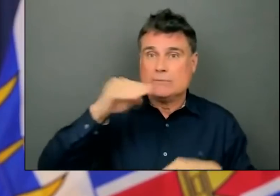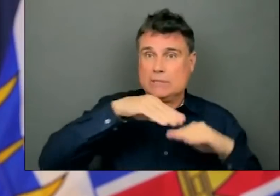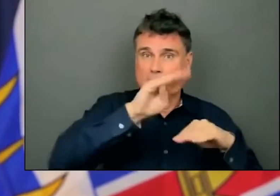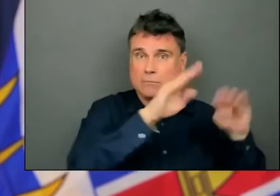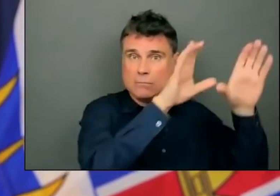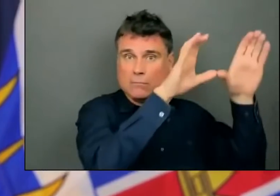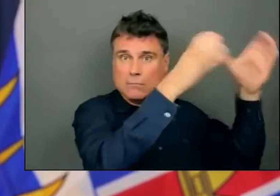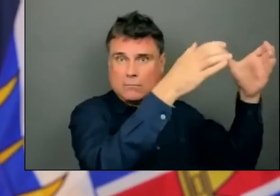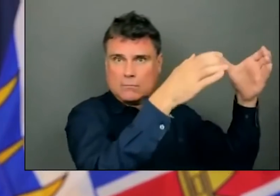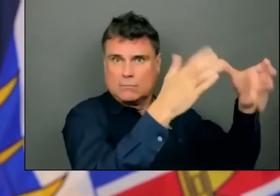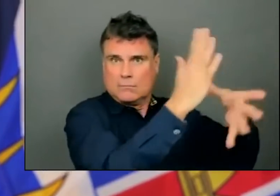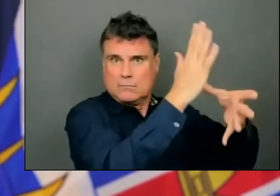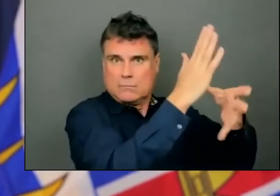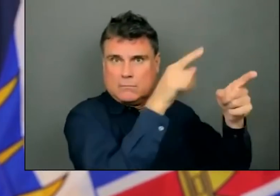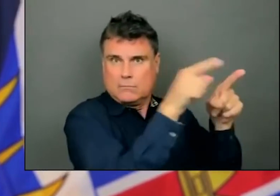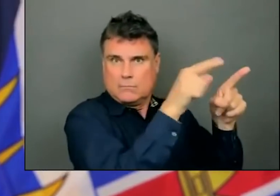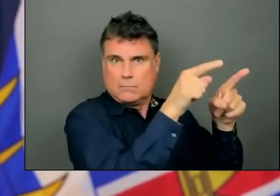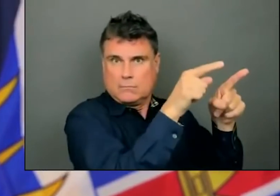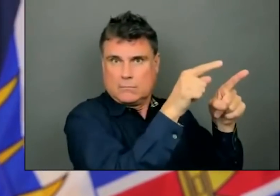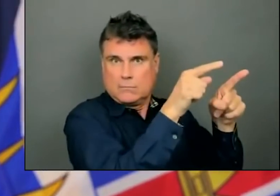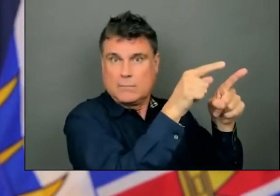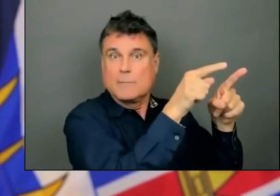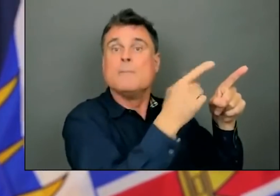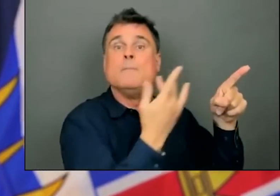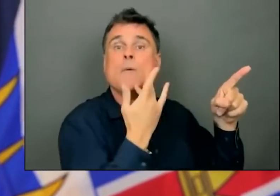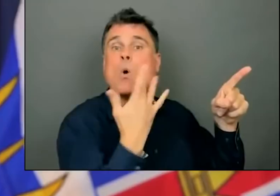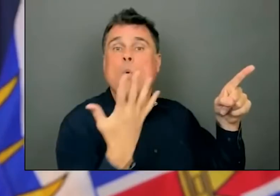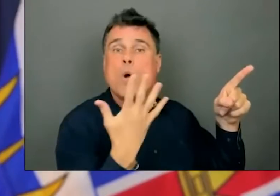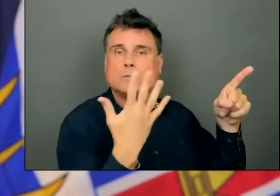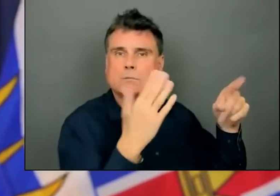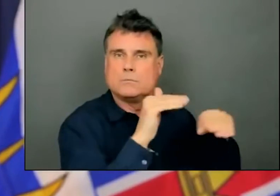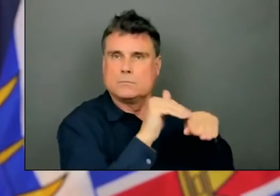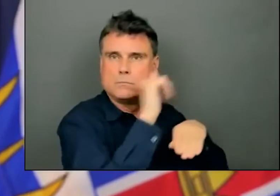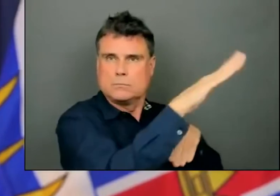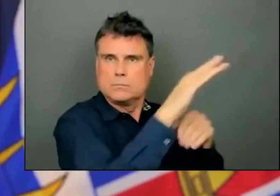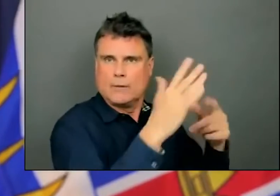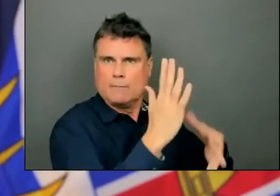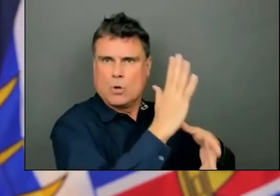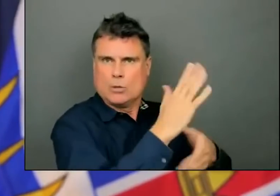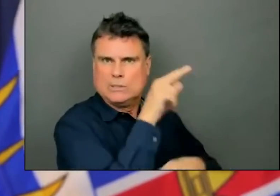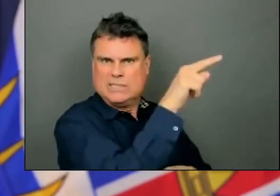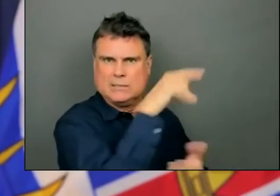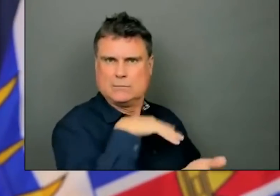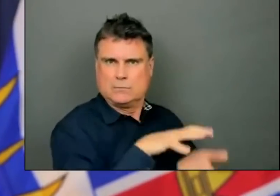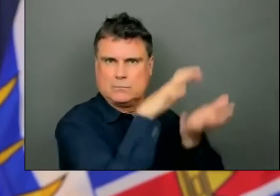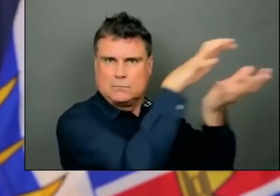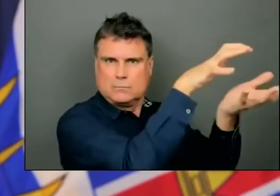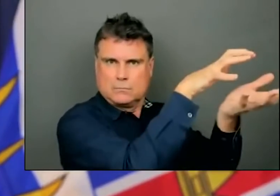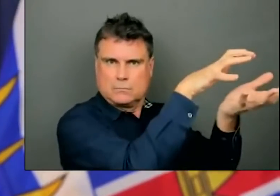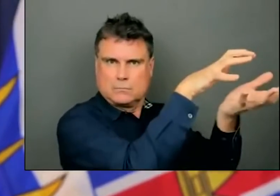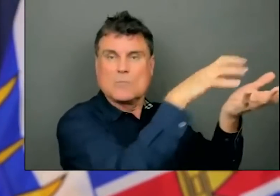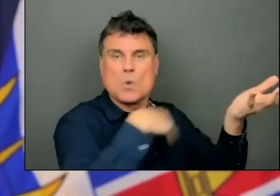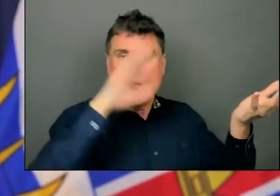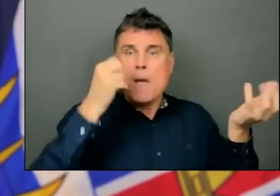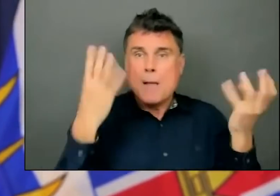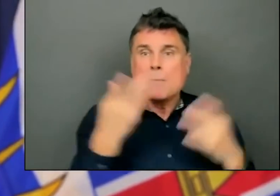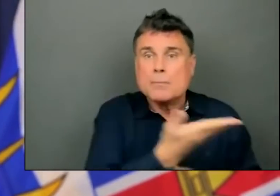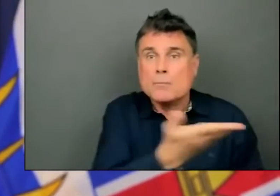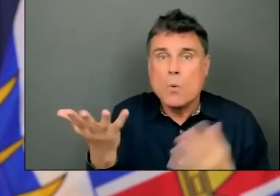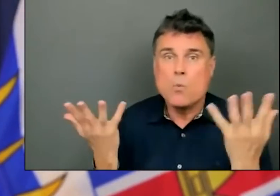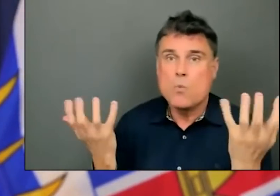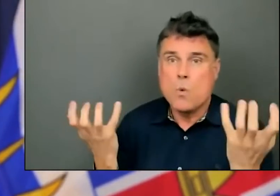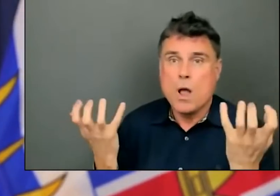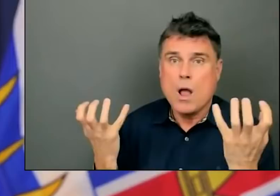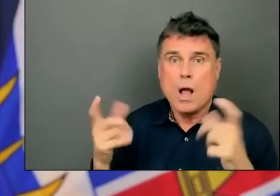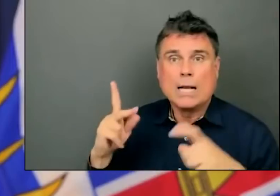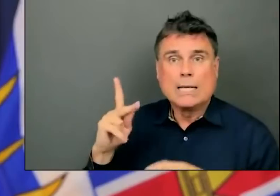get preferential access at the first. We know that there'll be a lot of people who want them now, and as we get more and